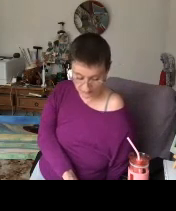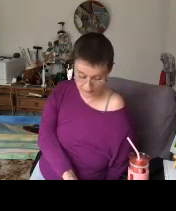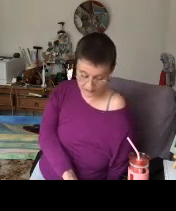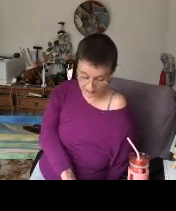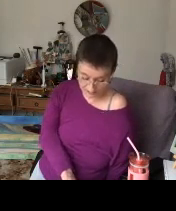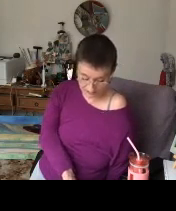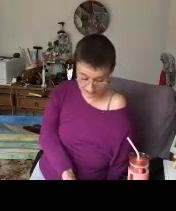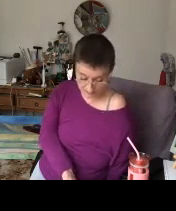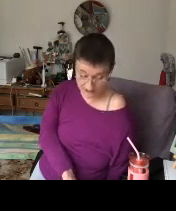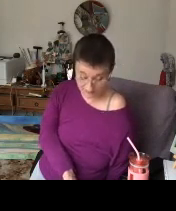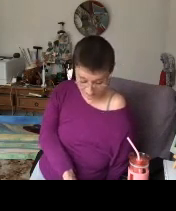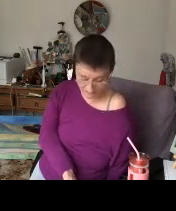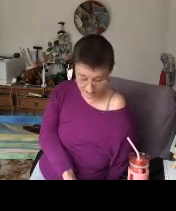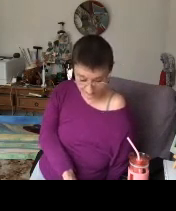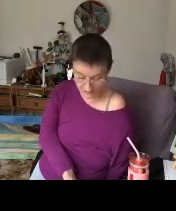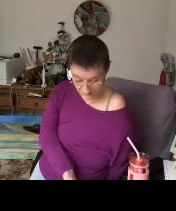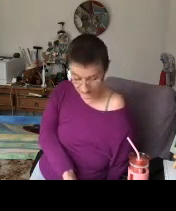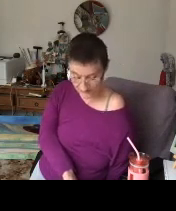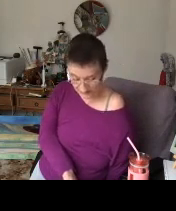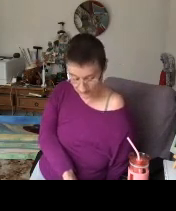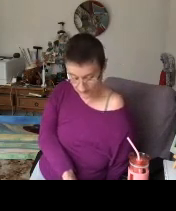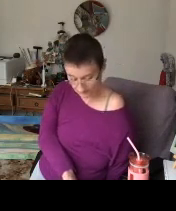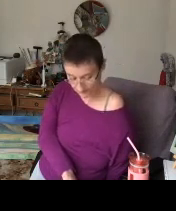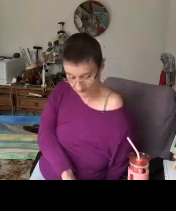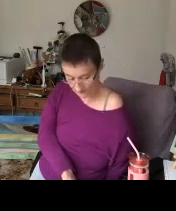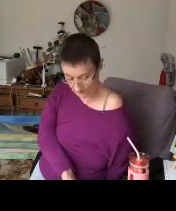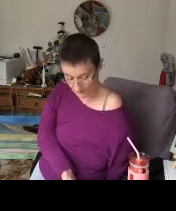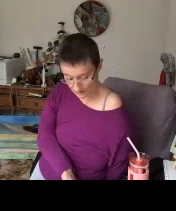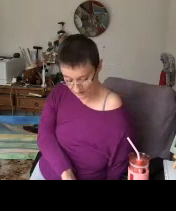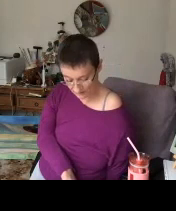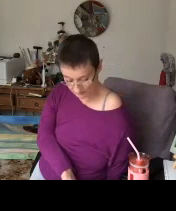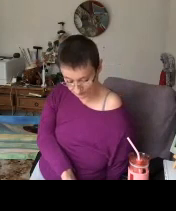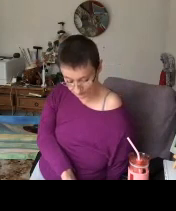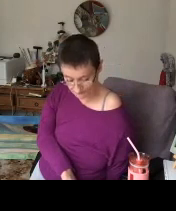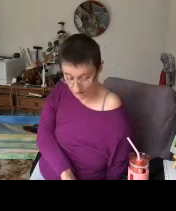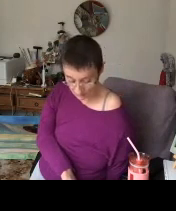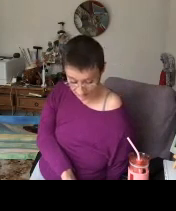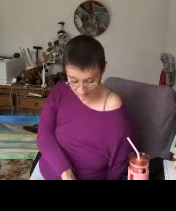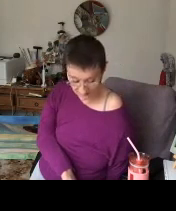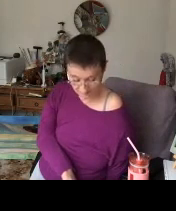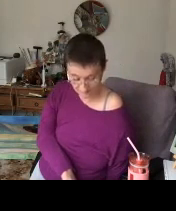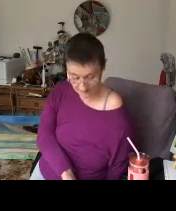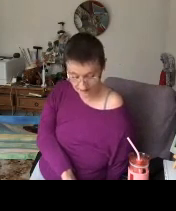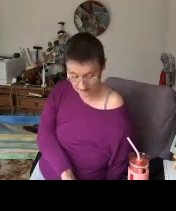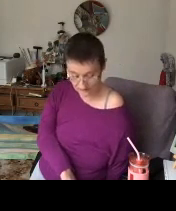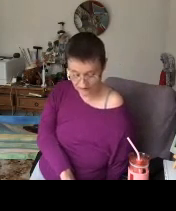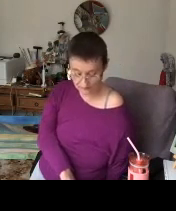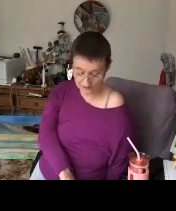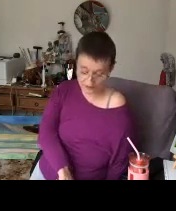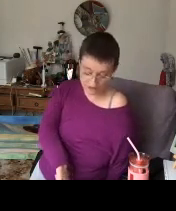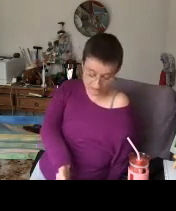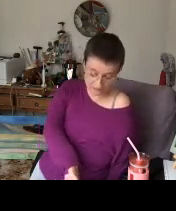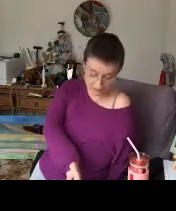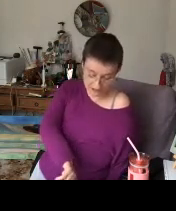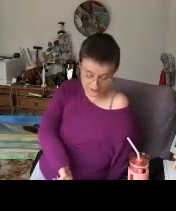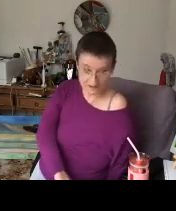Aspis, who's a self-defined learning disabled person, artist,